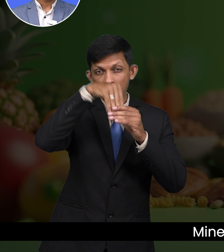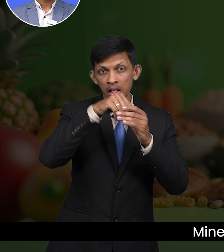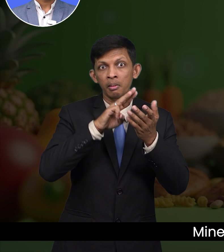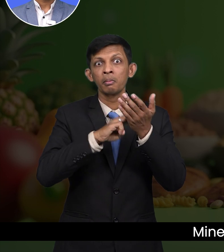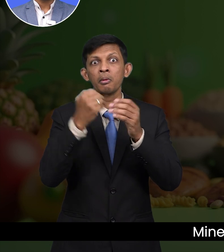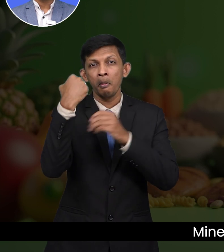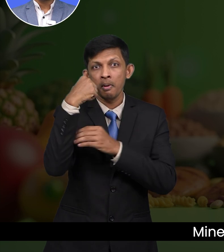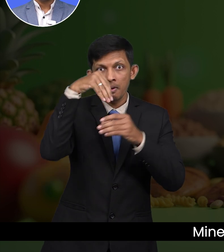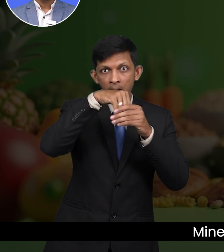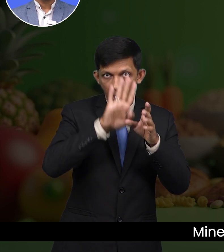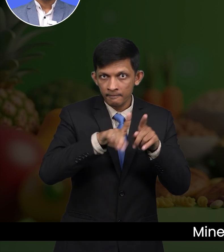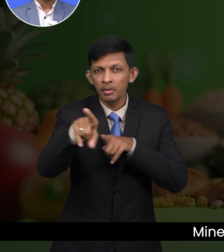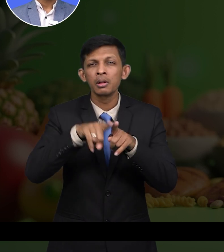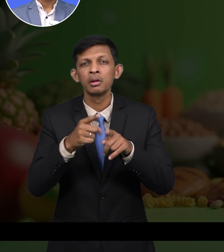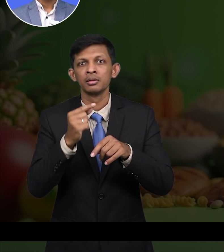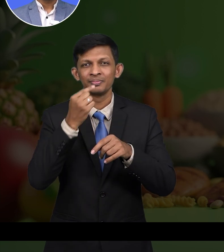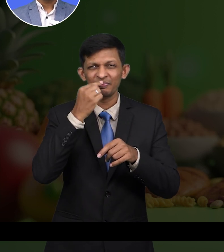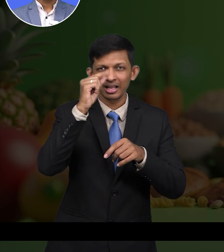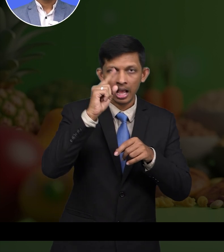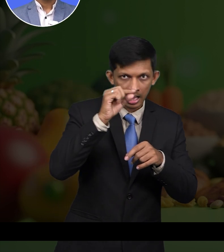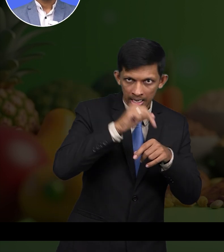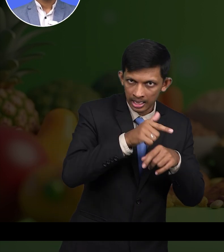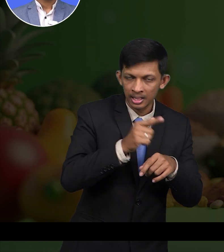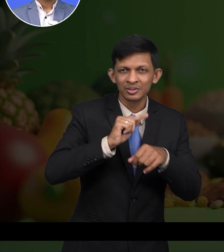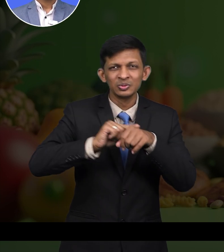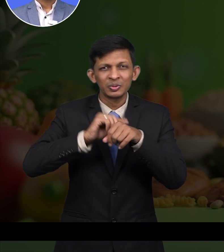Mineral salts like iodine, phosphorus,